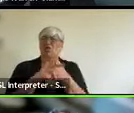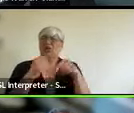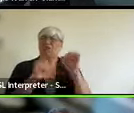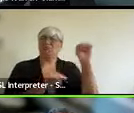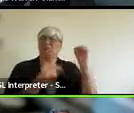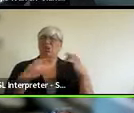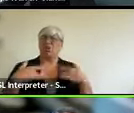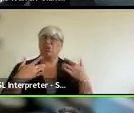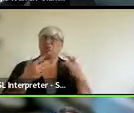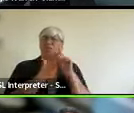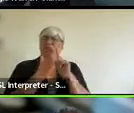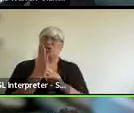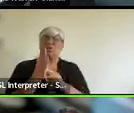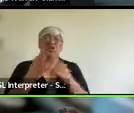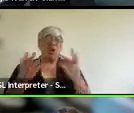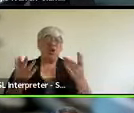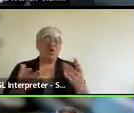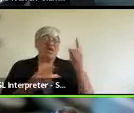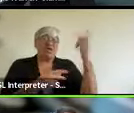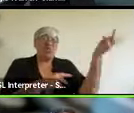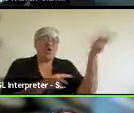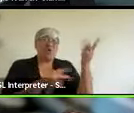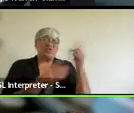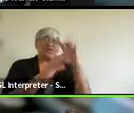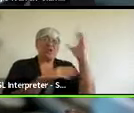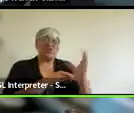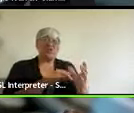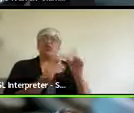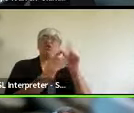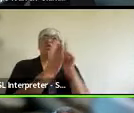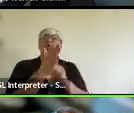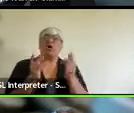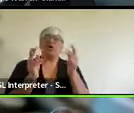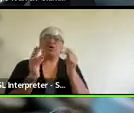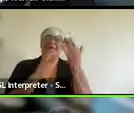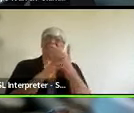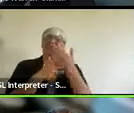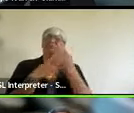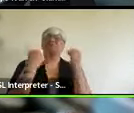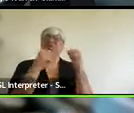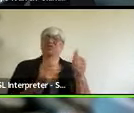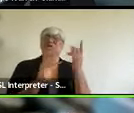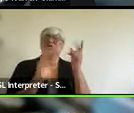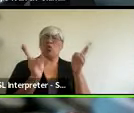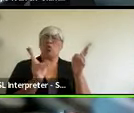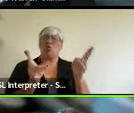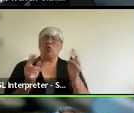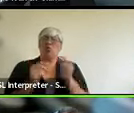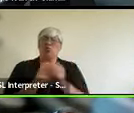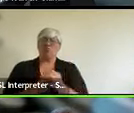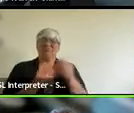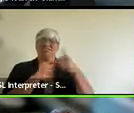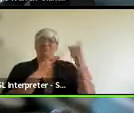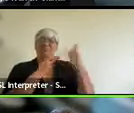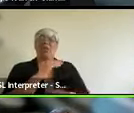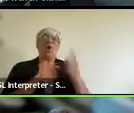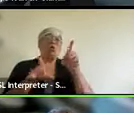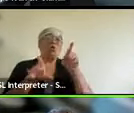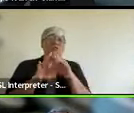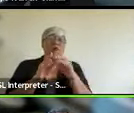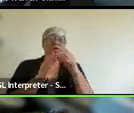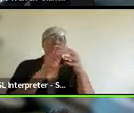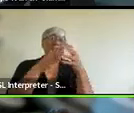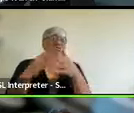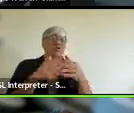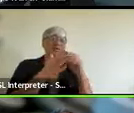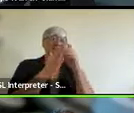legislation, accessibility is becoming the norm in these countries, and it's in thought and word and in deed. What's more, the Americans with Disabilities Act was